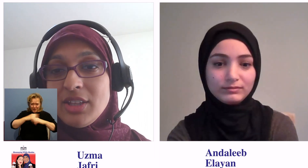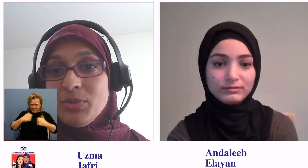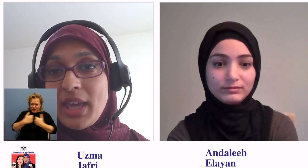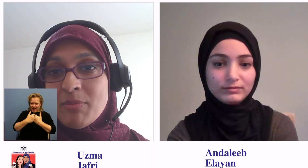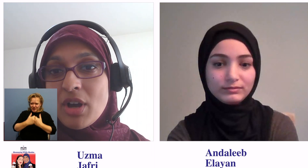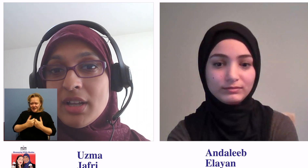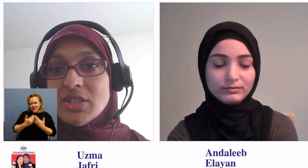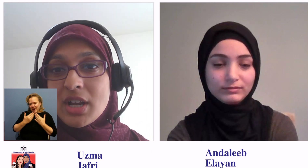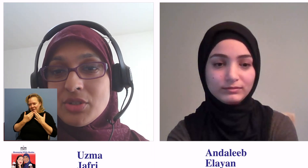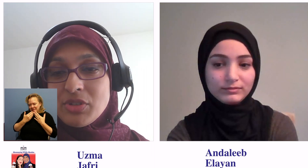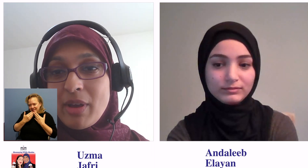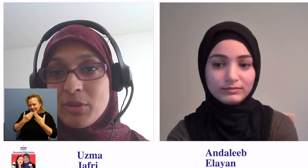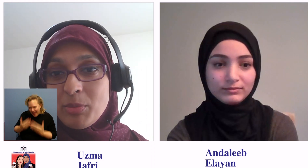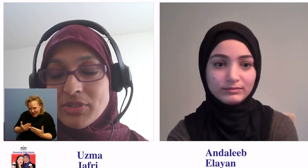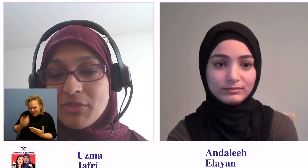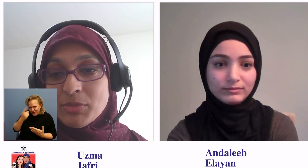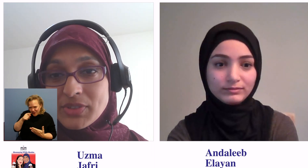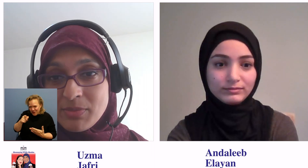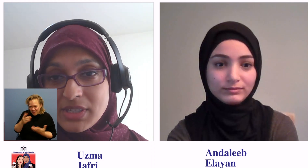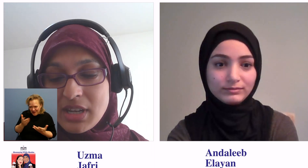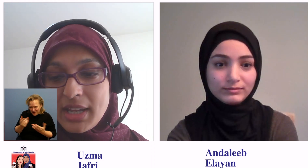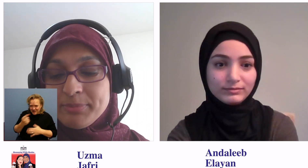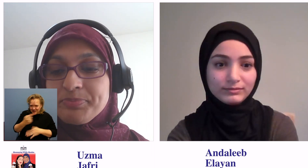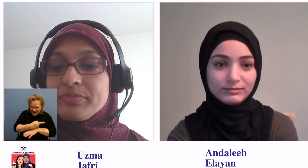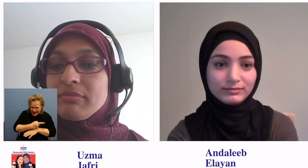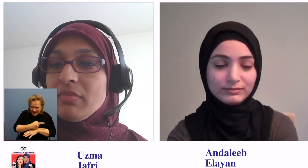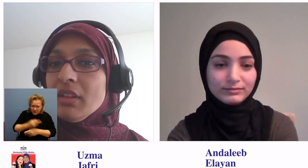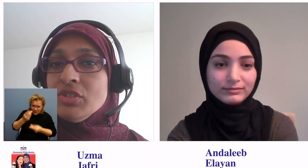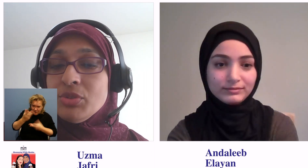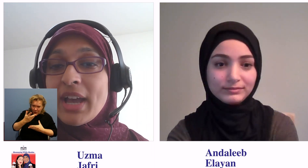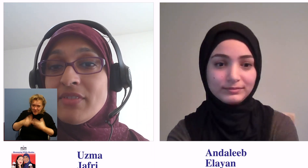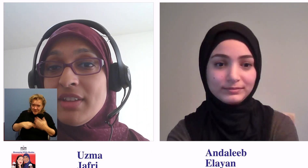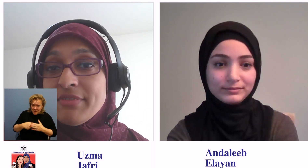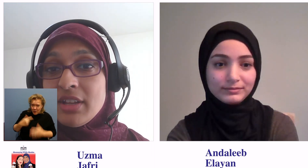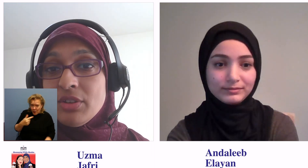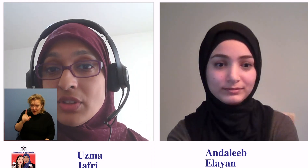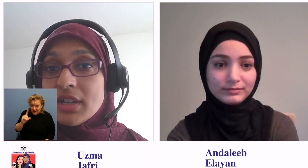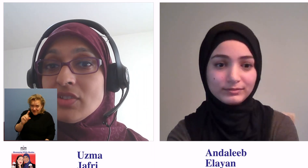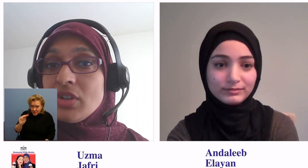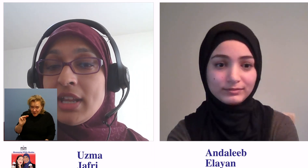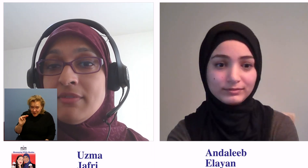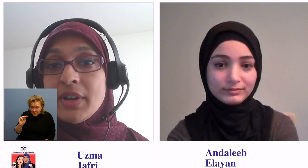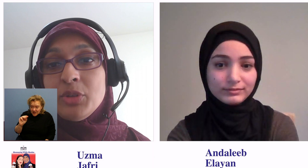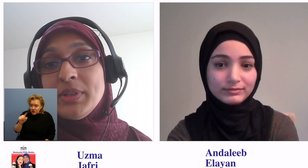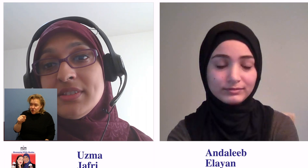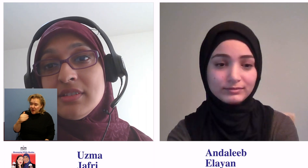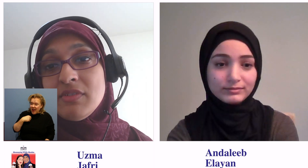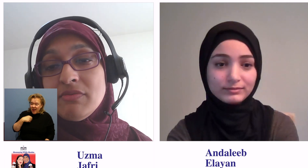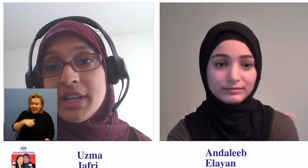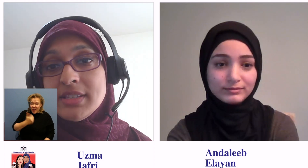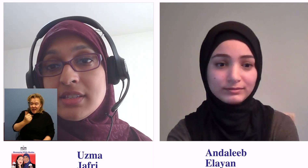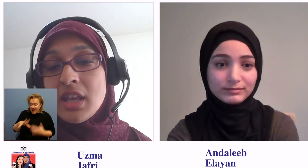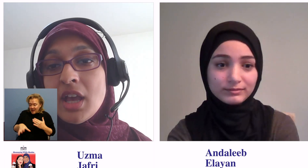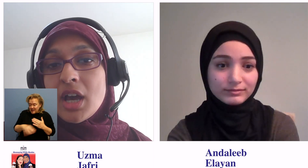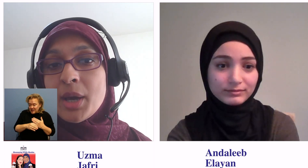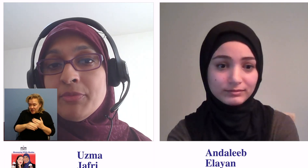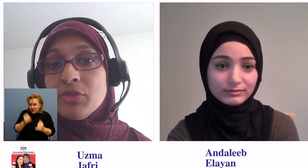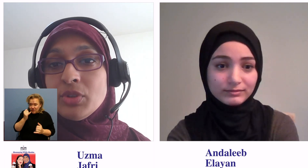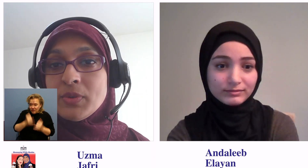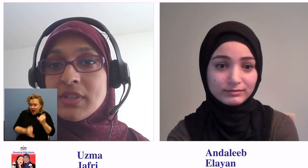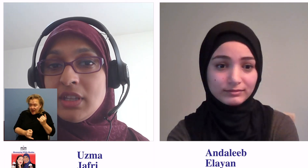that you came on and talked to us about Global Deaf Muslims today. Do you have any final thoughts or any final pieces of advice